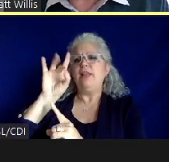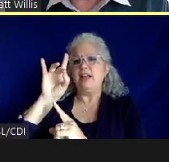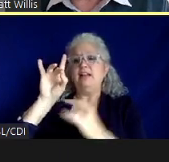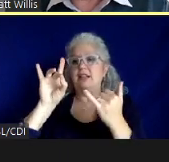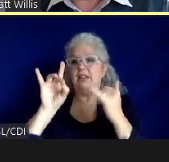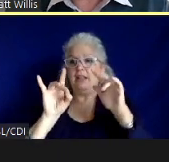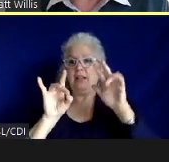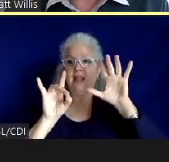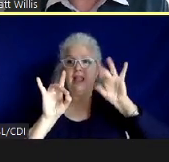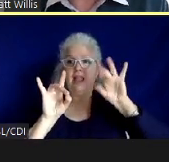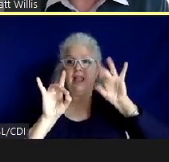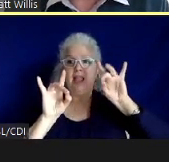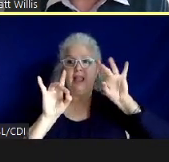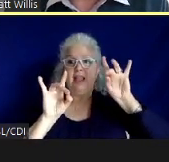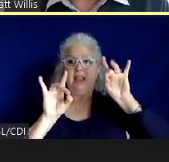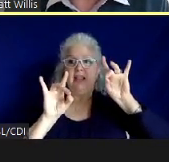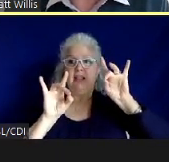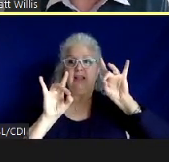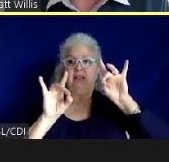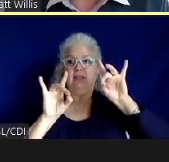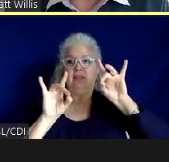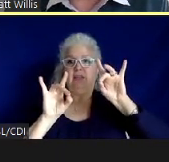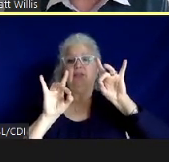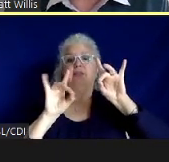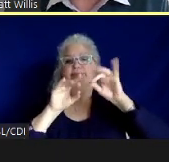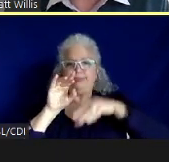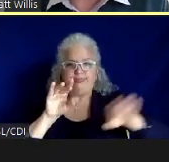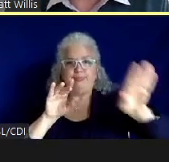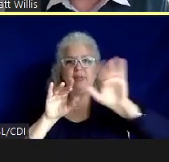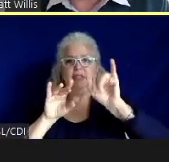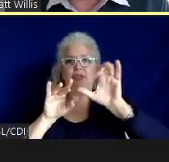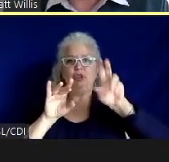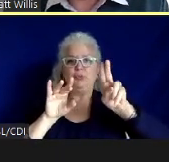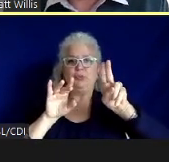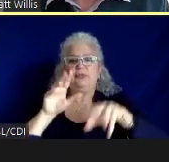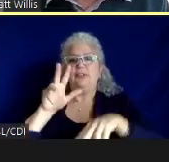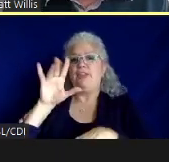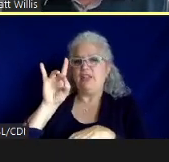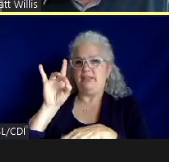COVID-19. Next, please. And this is our three hospitals in Marin.